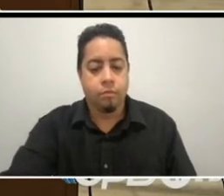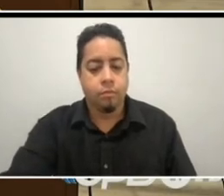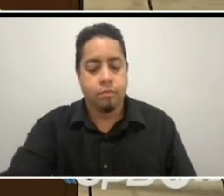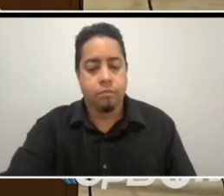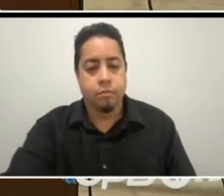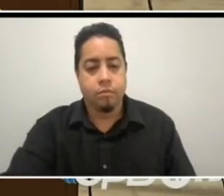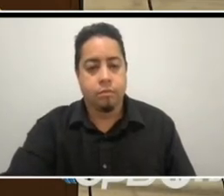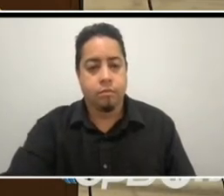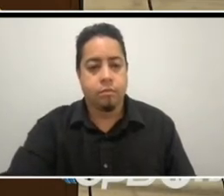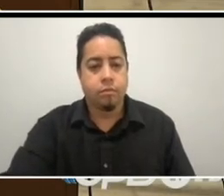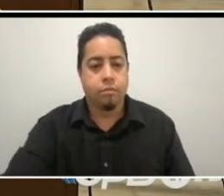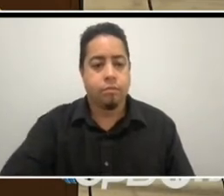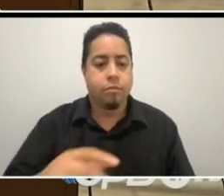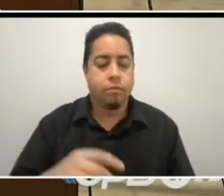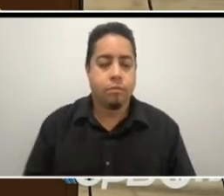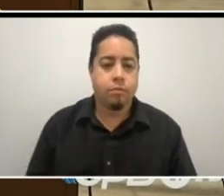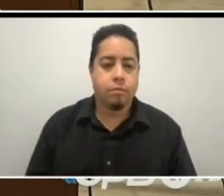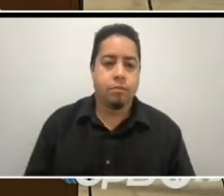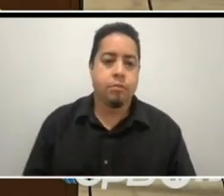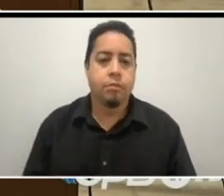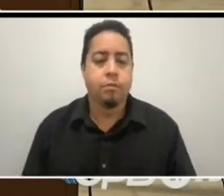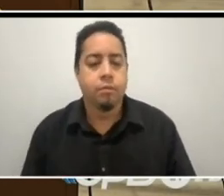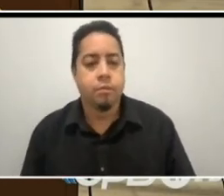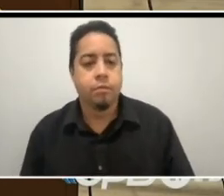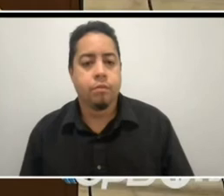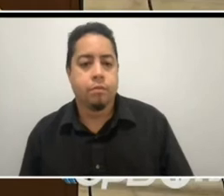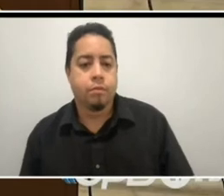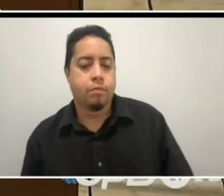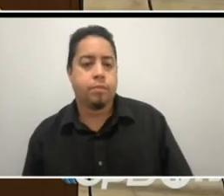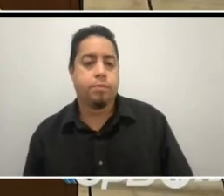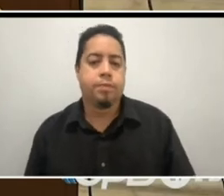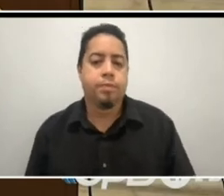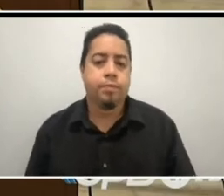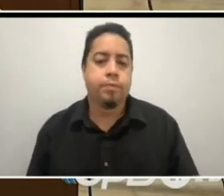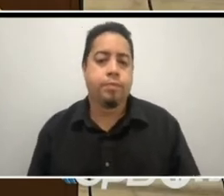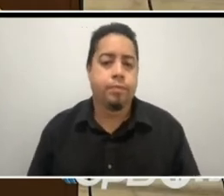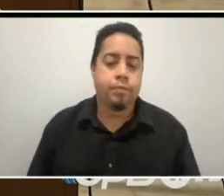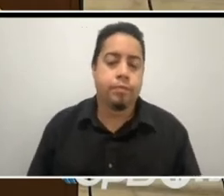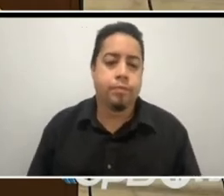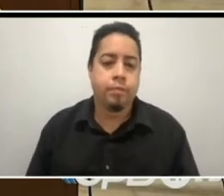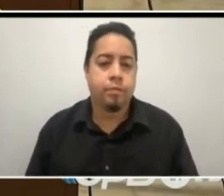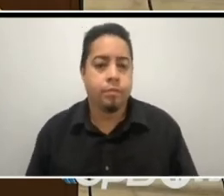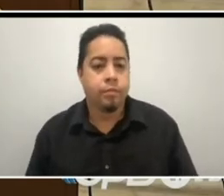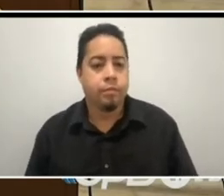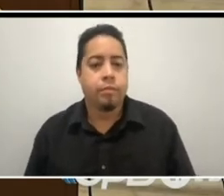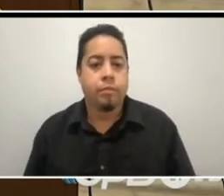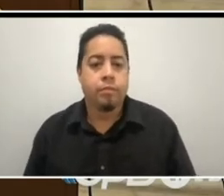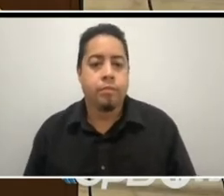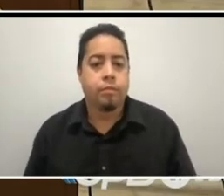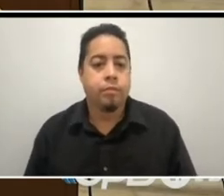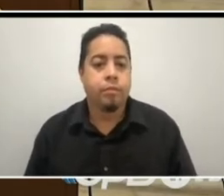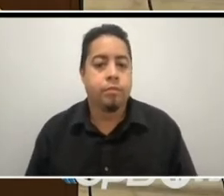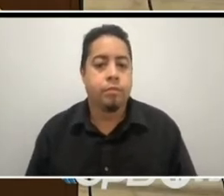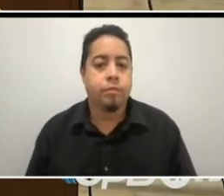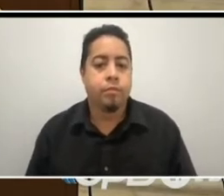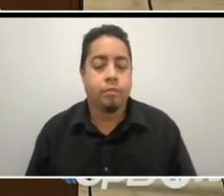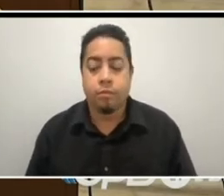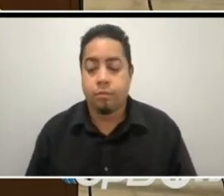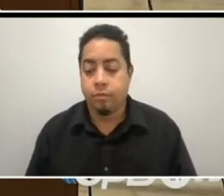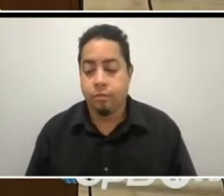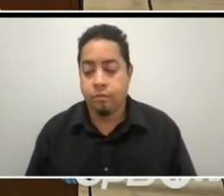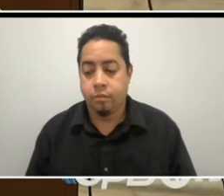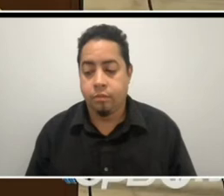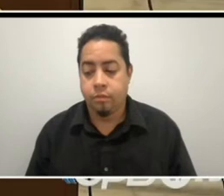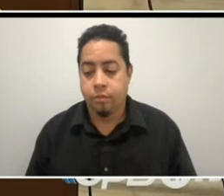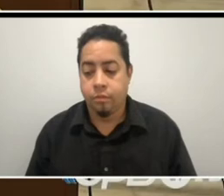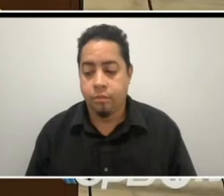to explain to people that what you saw, the secret suitcases with magic ballots, were actually ballots that had been packed